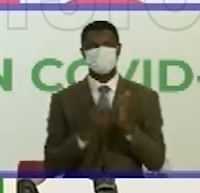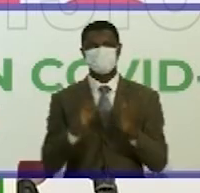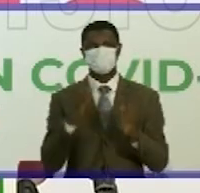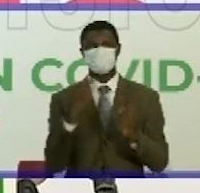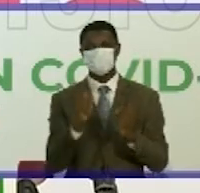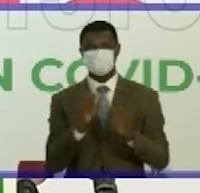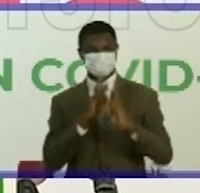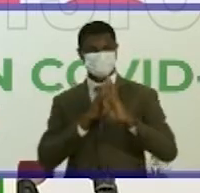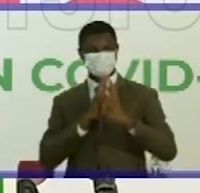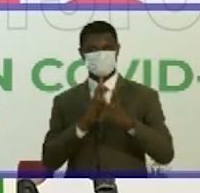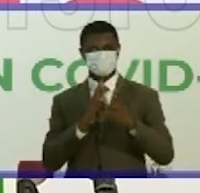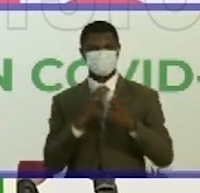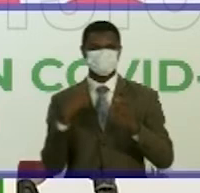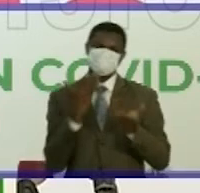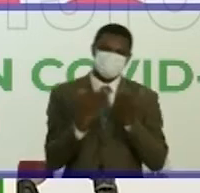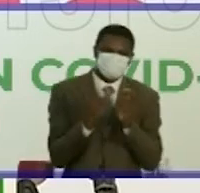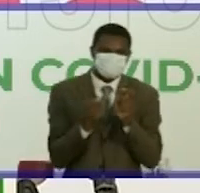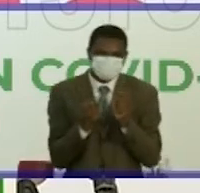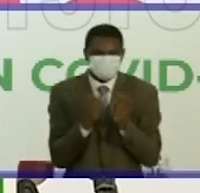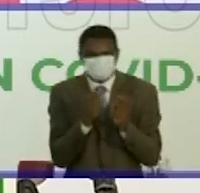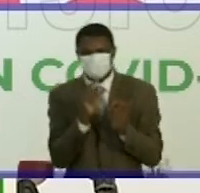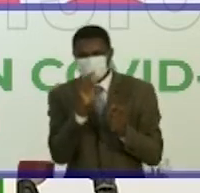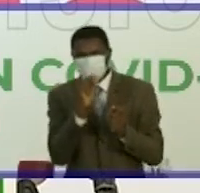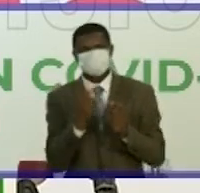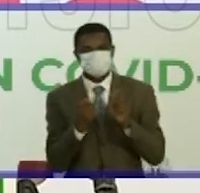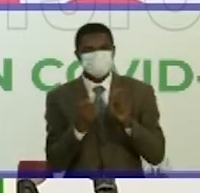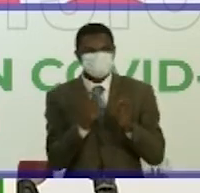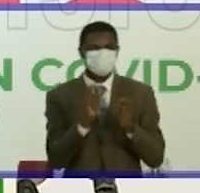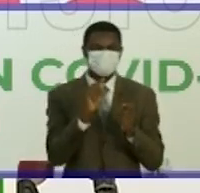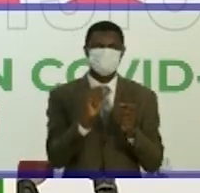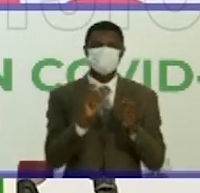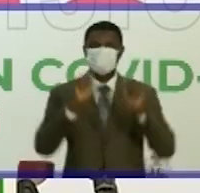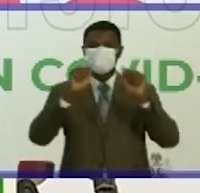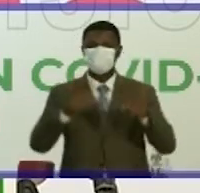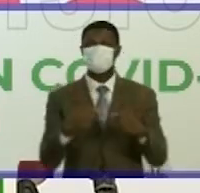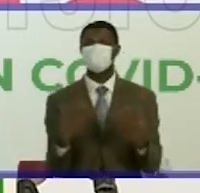minor changes or adjustments to address economic,